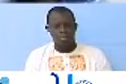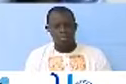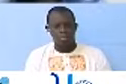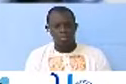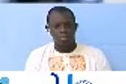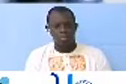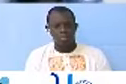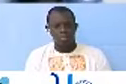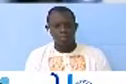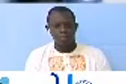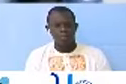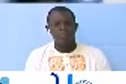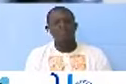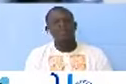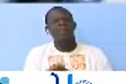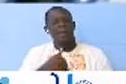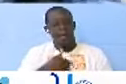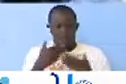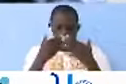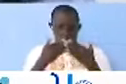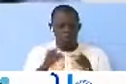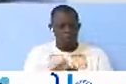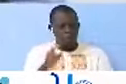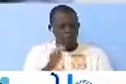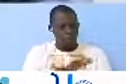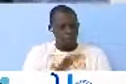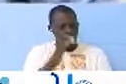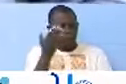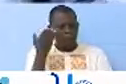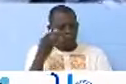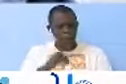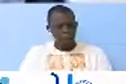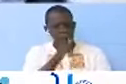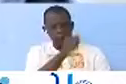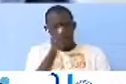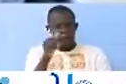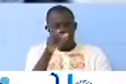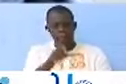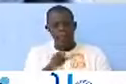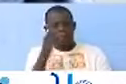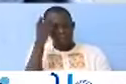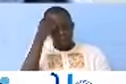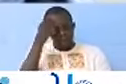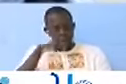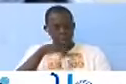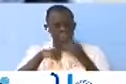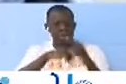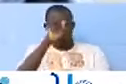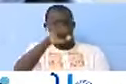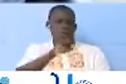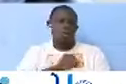fimi in yella. At that time, each one was thinking about their lives, their life.